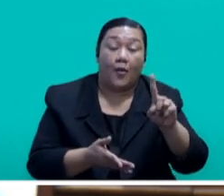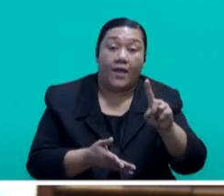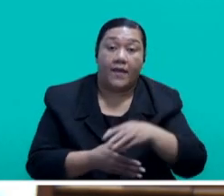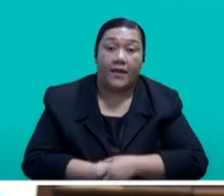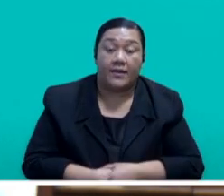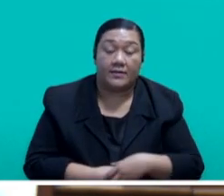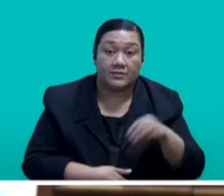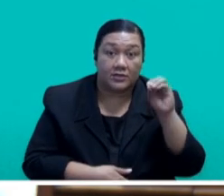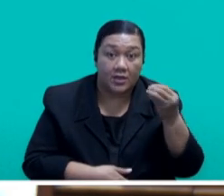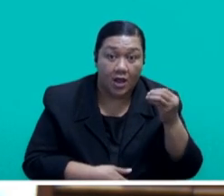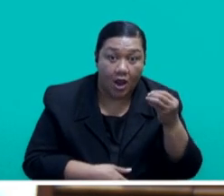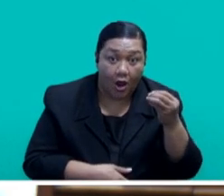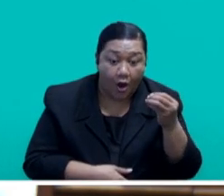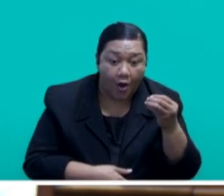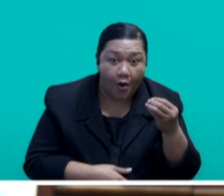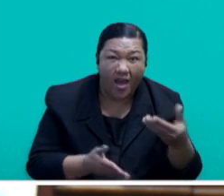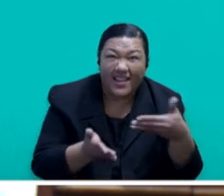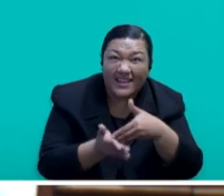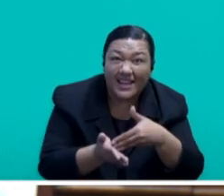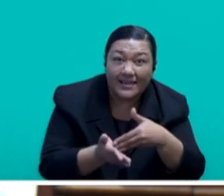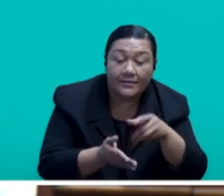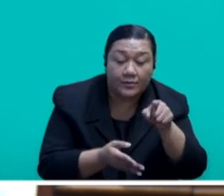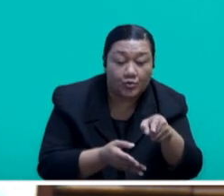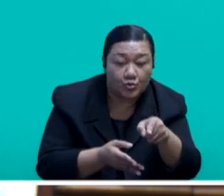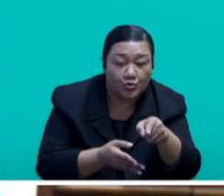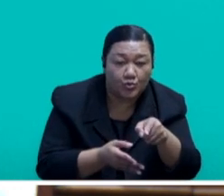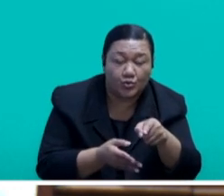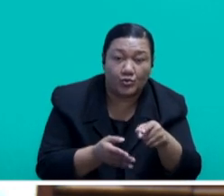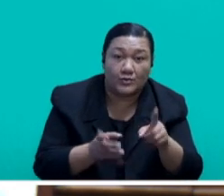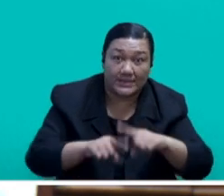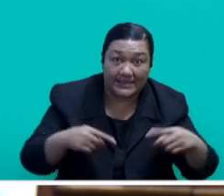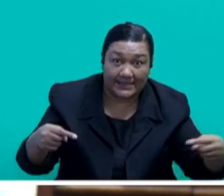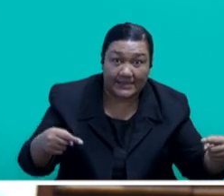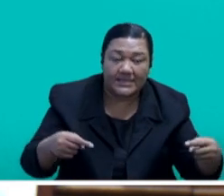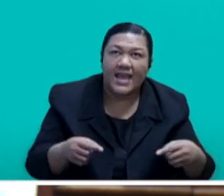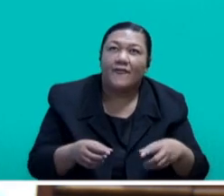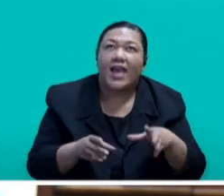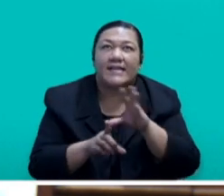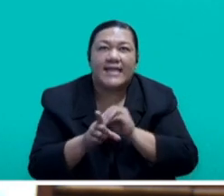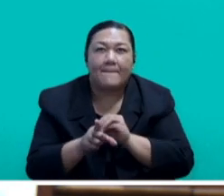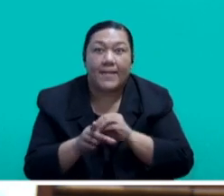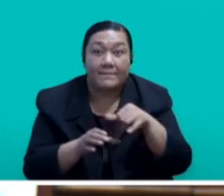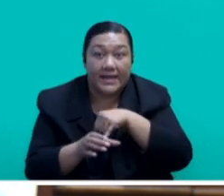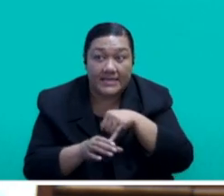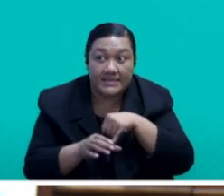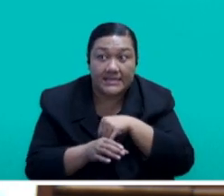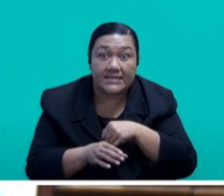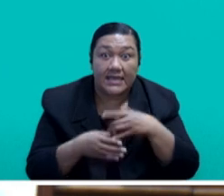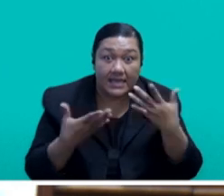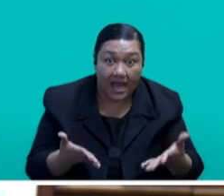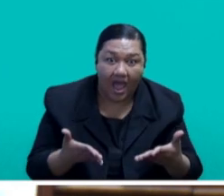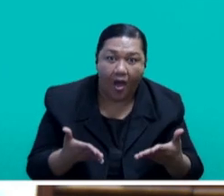on basic food items, Mr. Speaker, sir, prescription medicine is now also